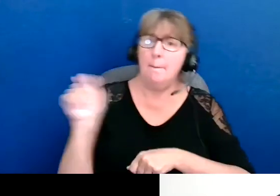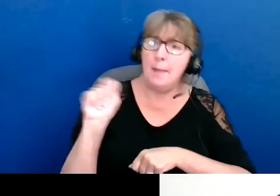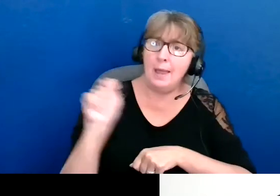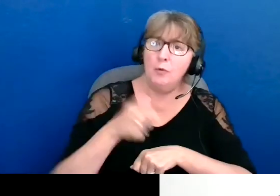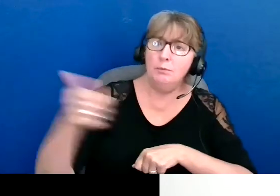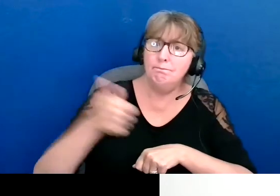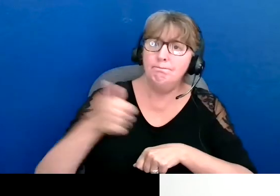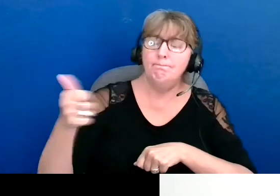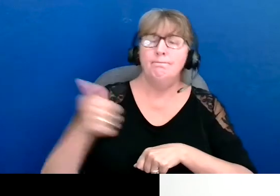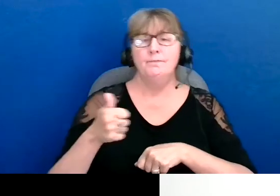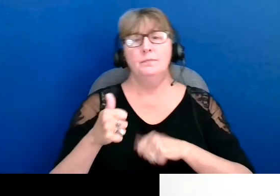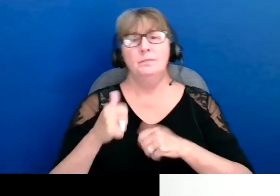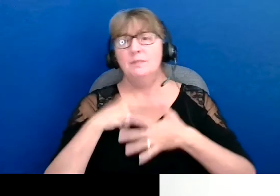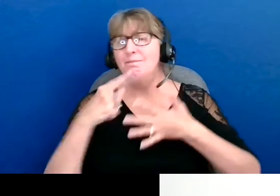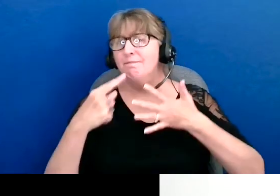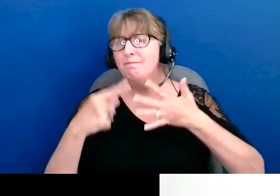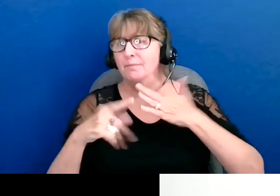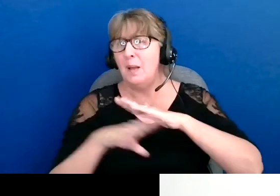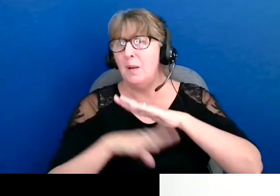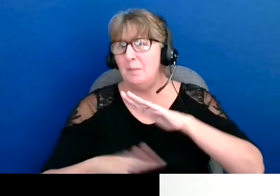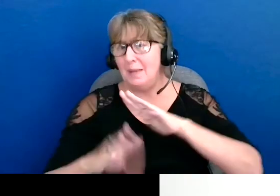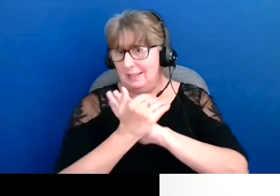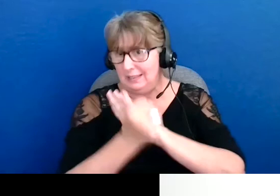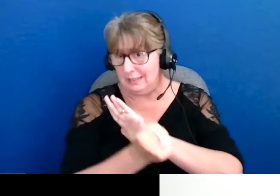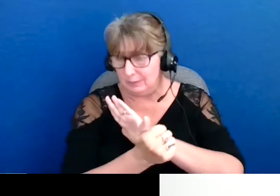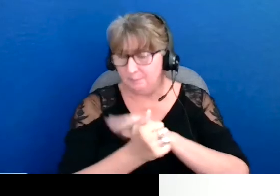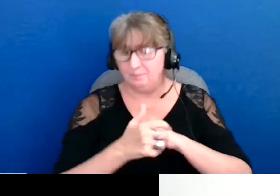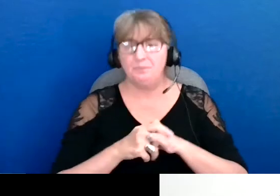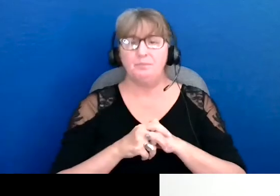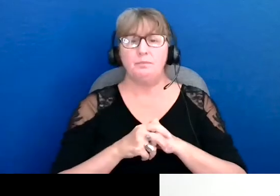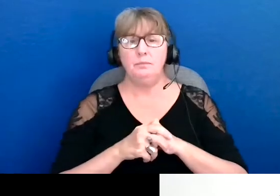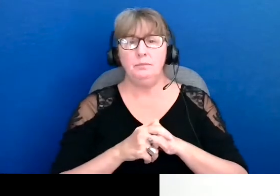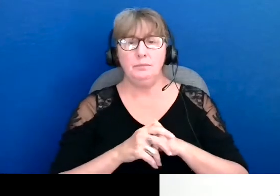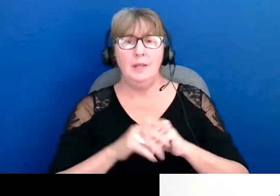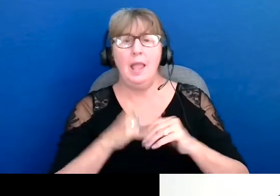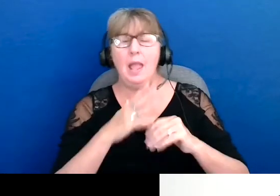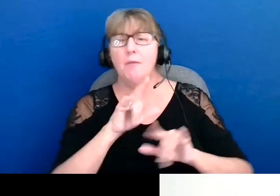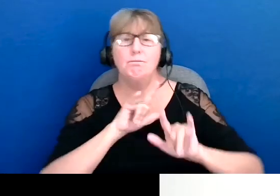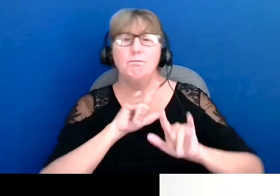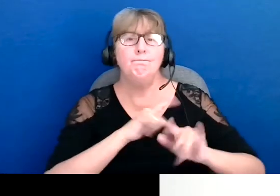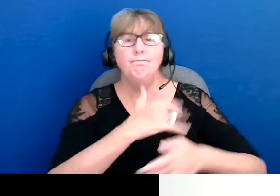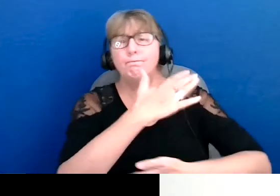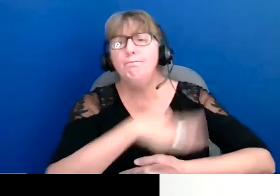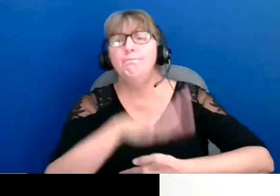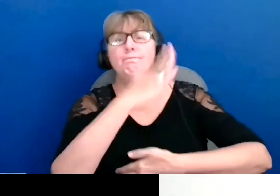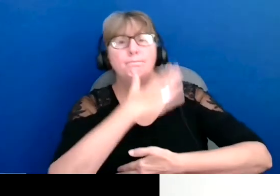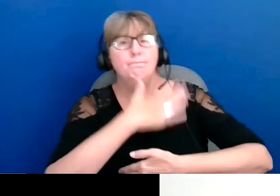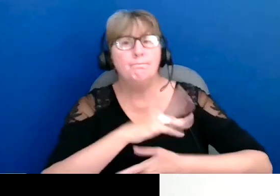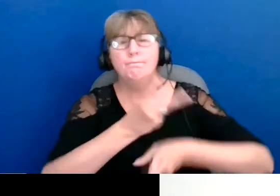bathroom, all those basic skills. And they showered him with love and